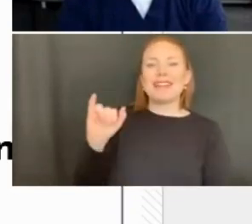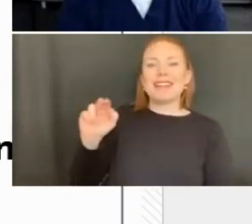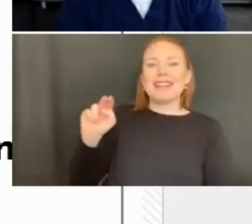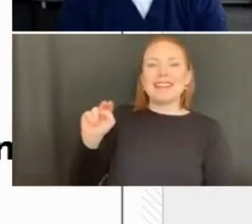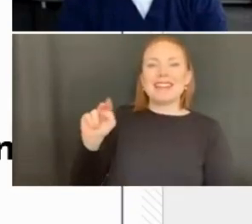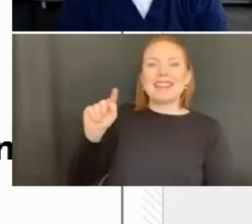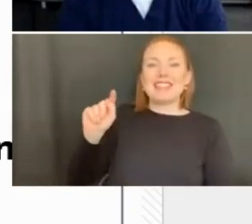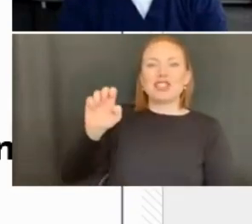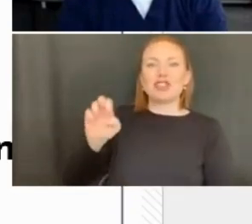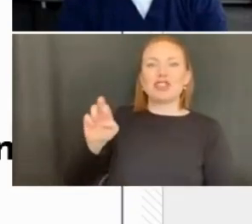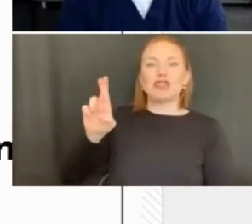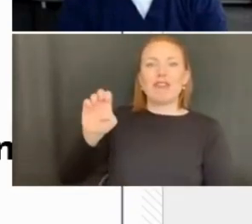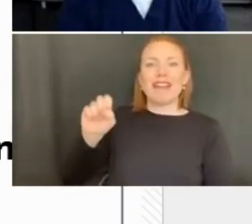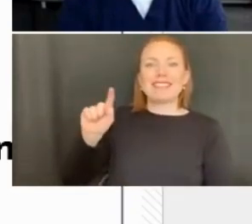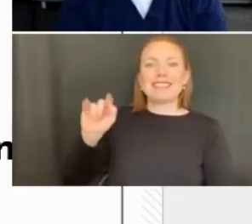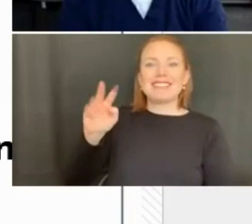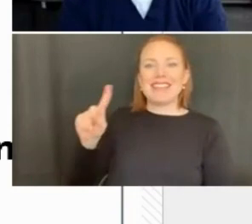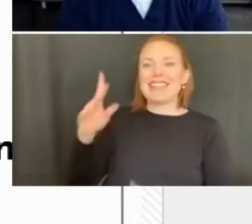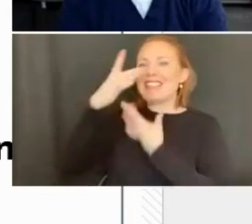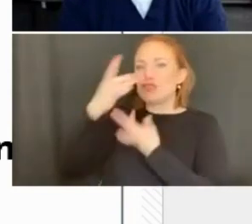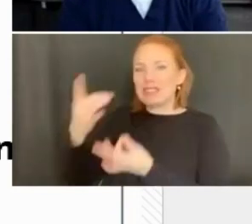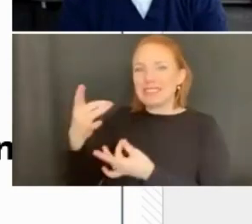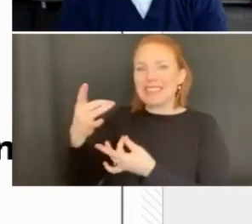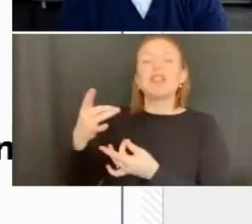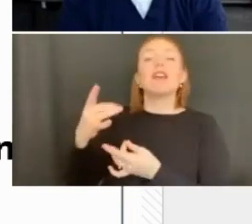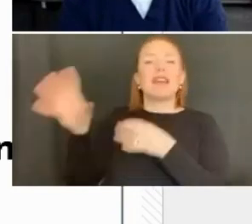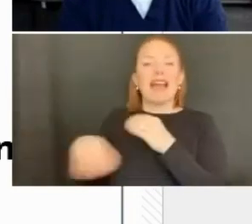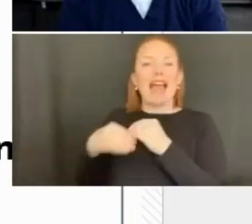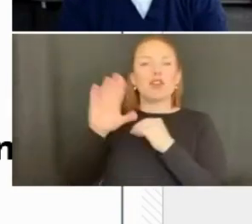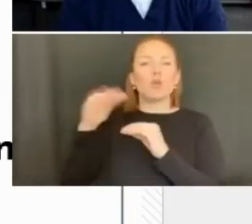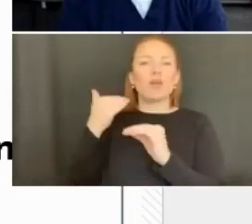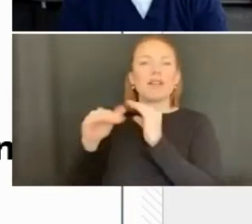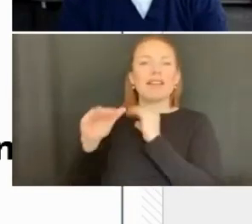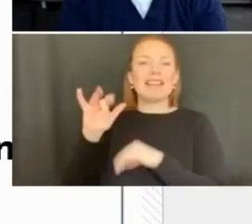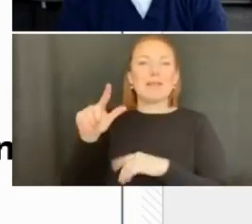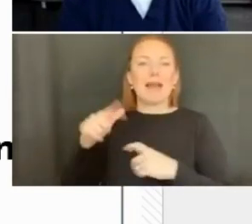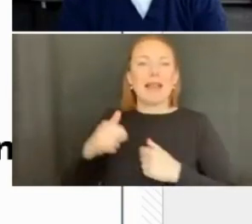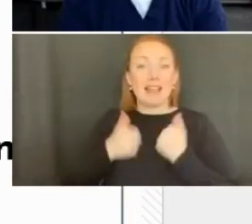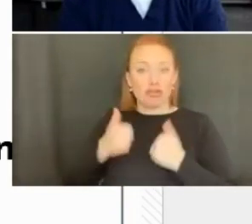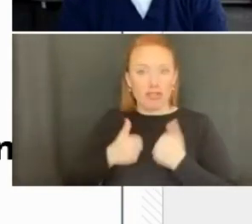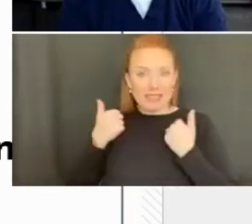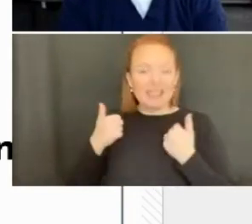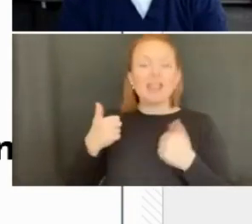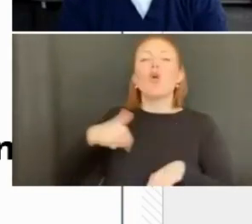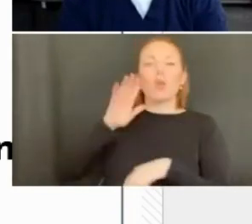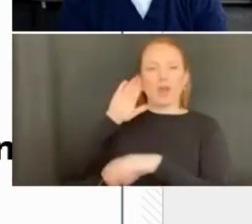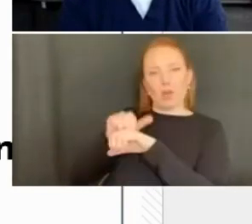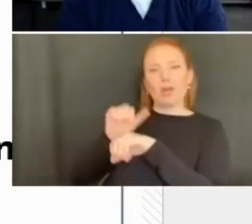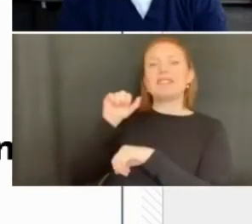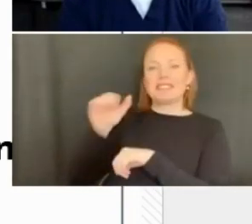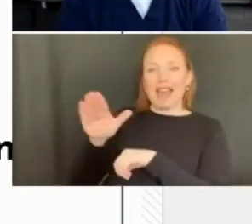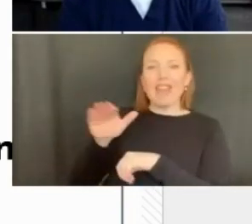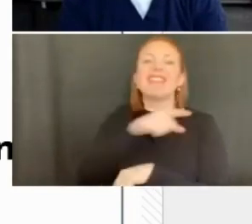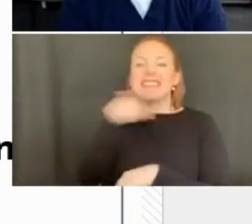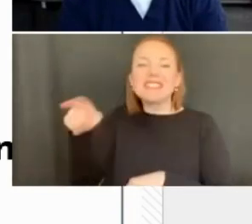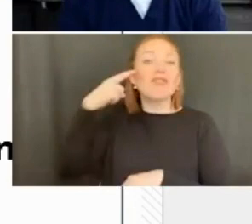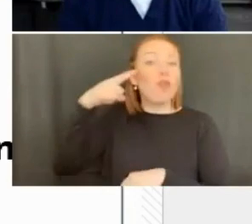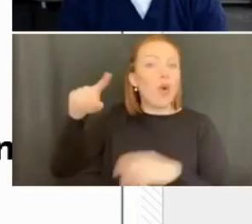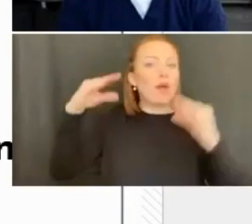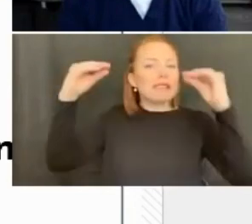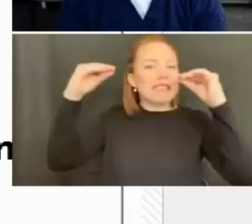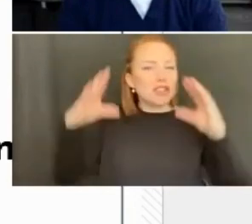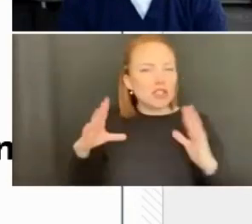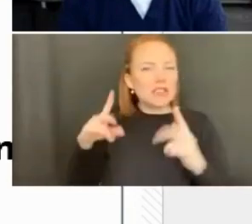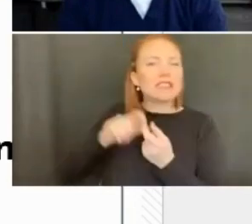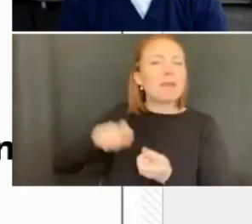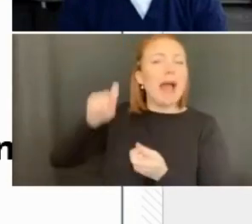and your email address. Interested and your email address. And again, this is for the instructors,